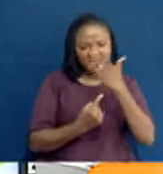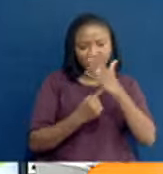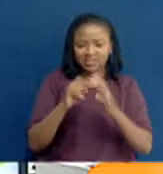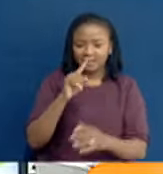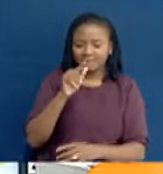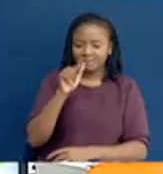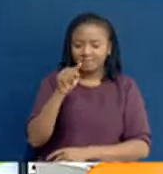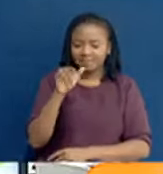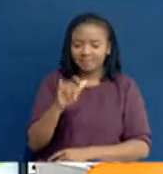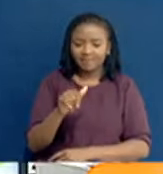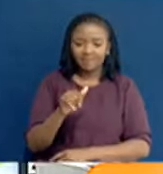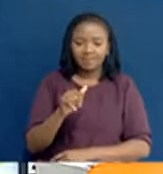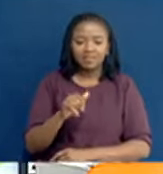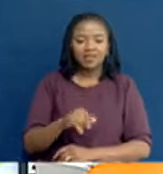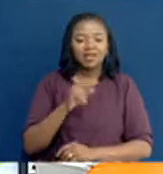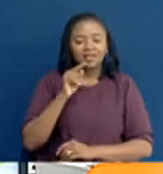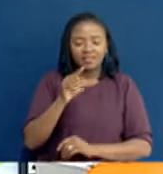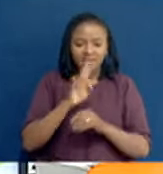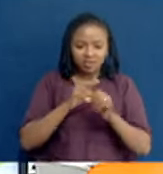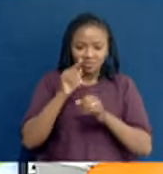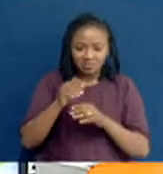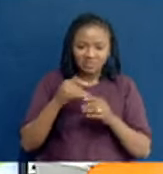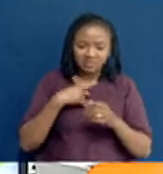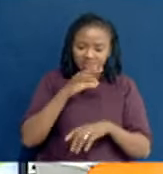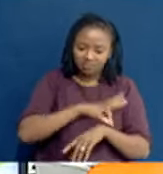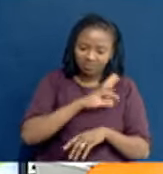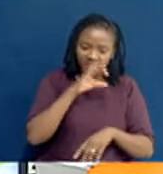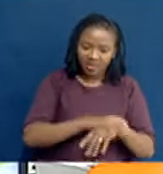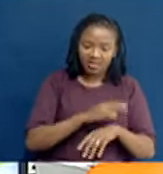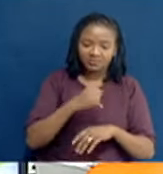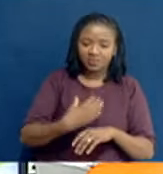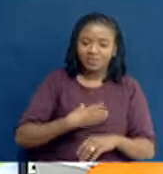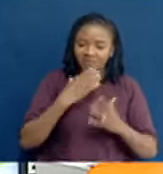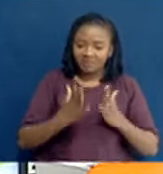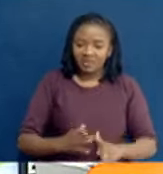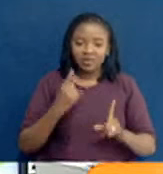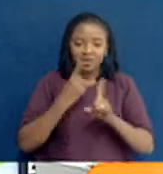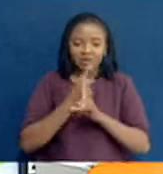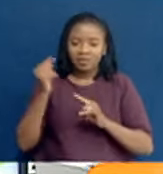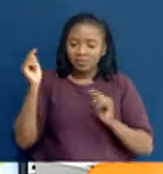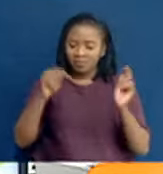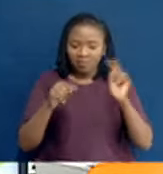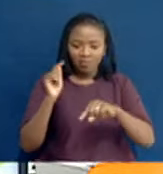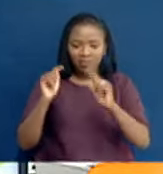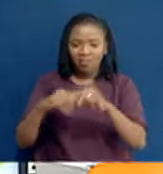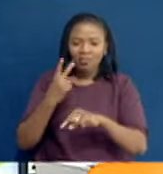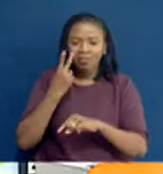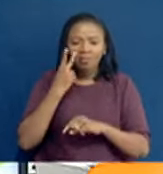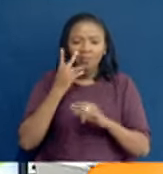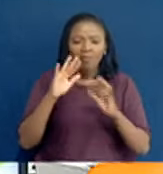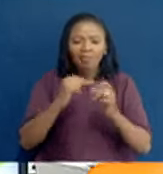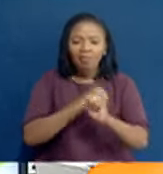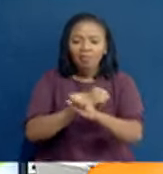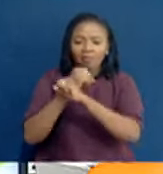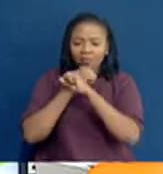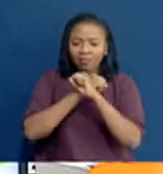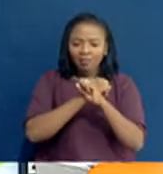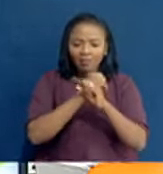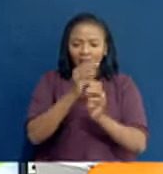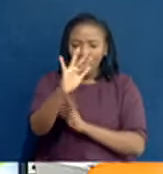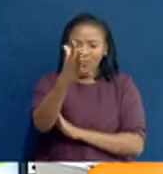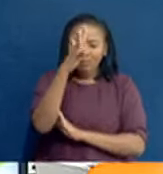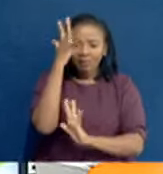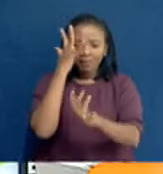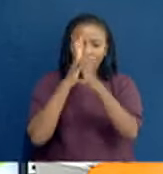wildlife conservancies to directly earning from tourism and vested interest in carbon trade by protecting forests for financial